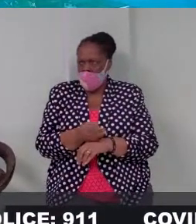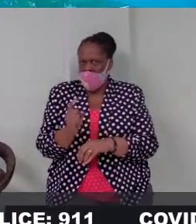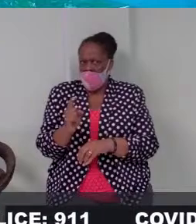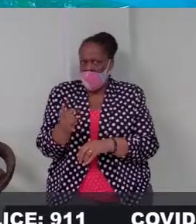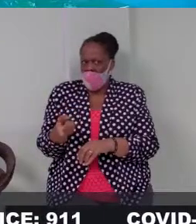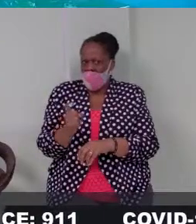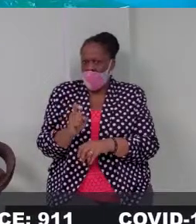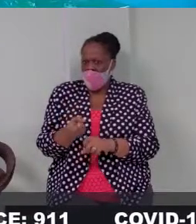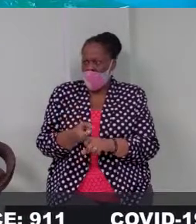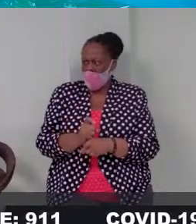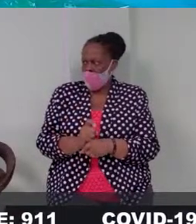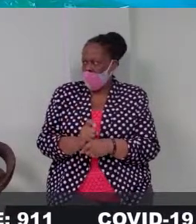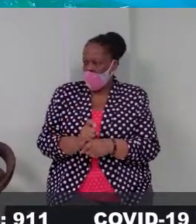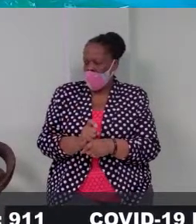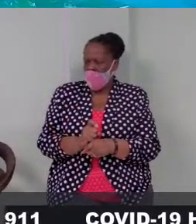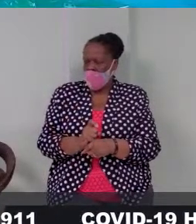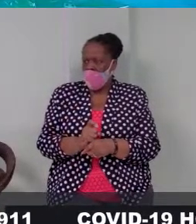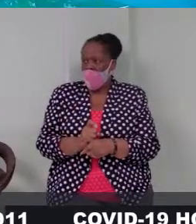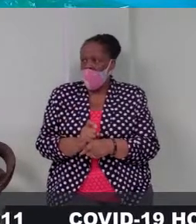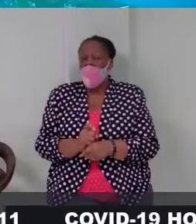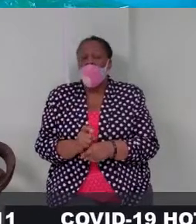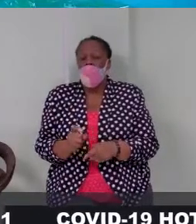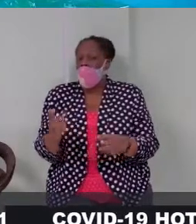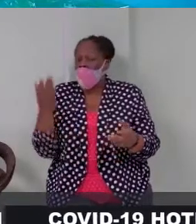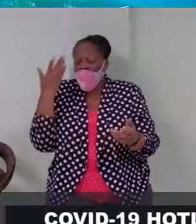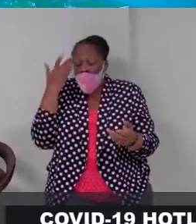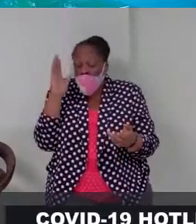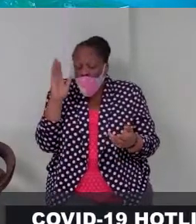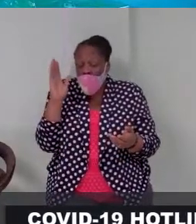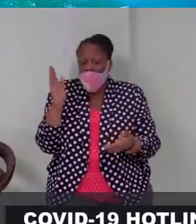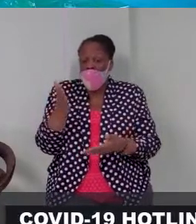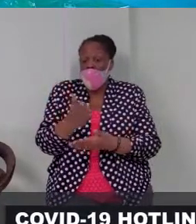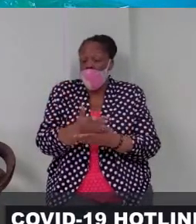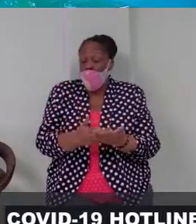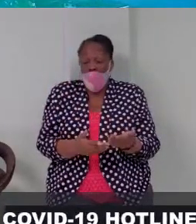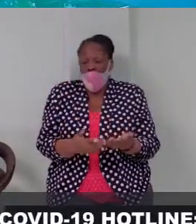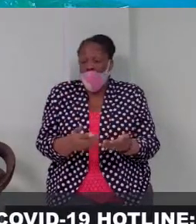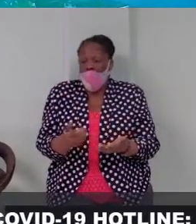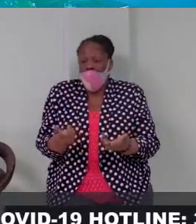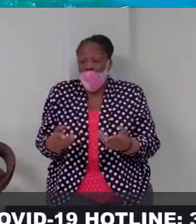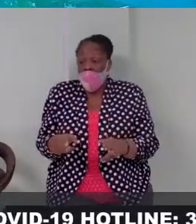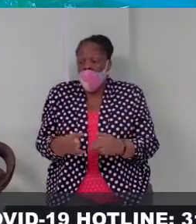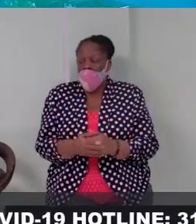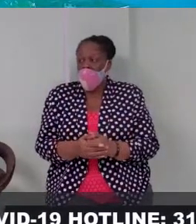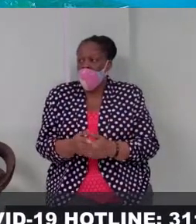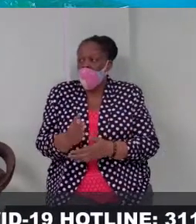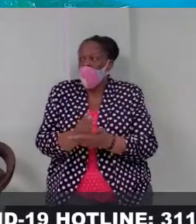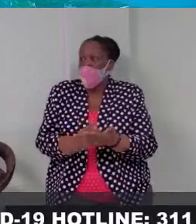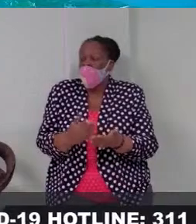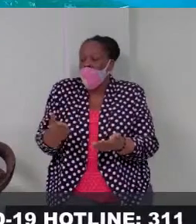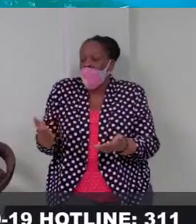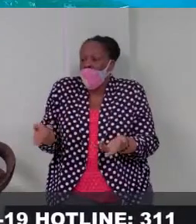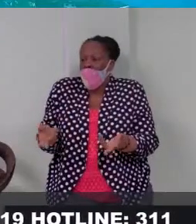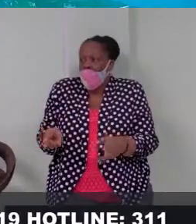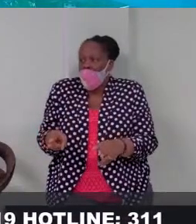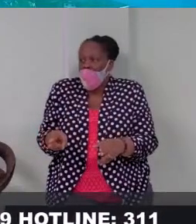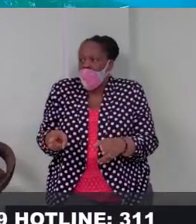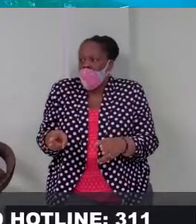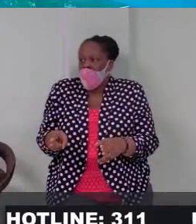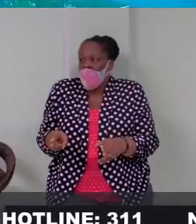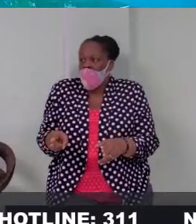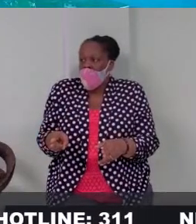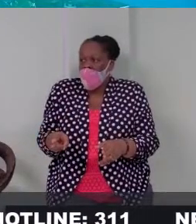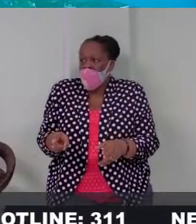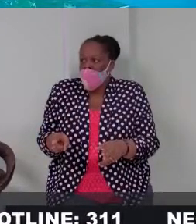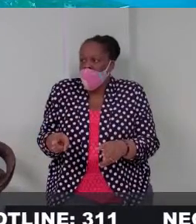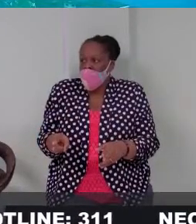terms of COVID-19 spread. I just want to bring an incident that occurred to your attention to give an example of what Dr.